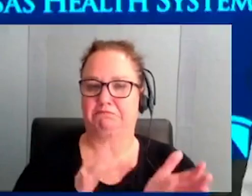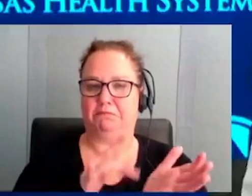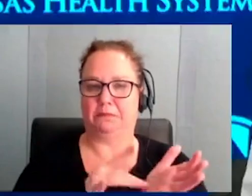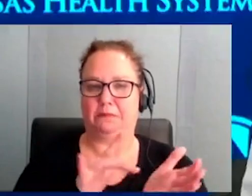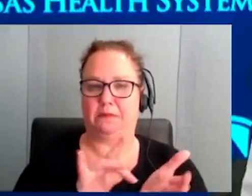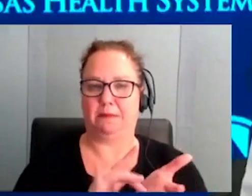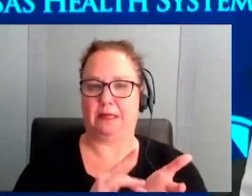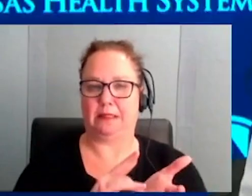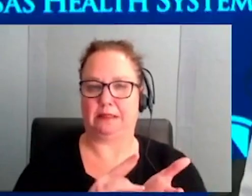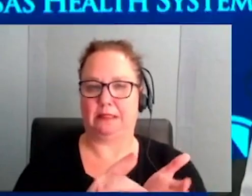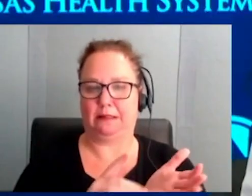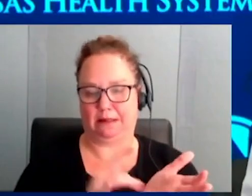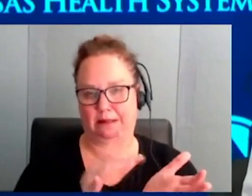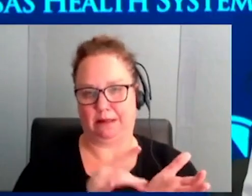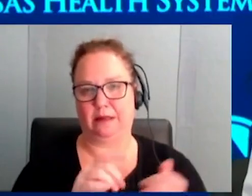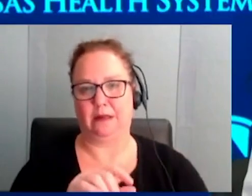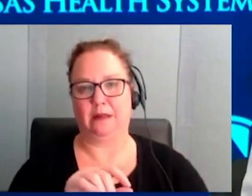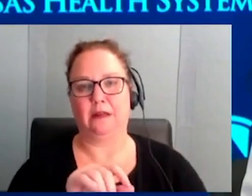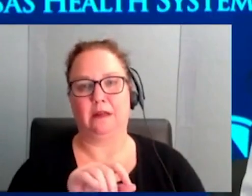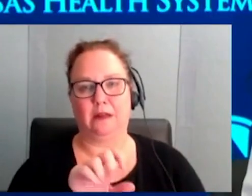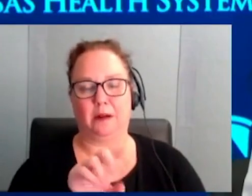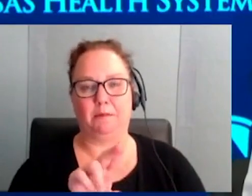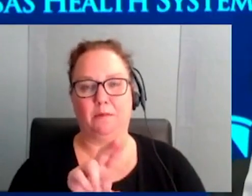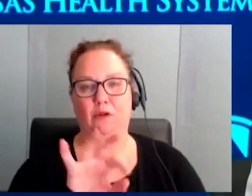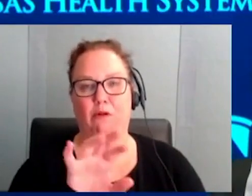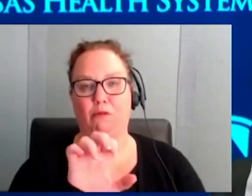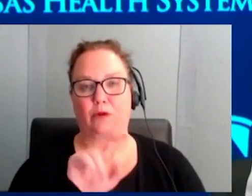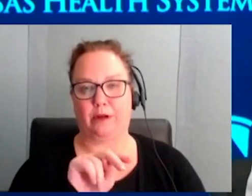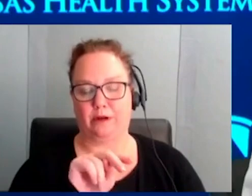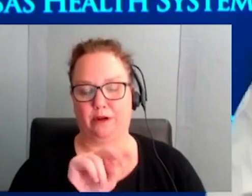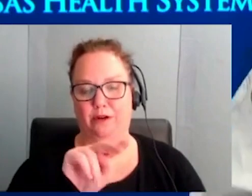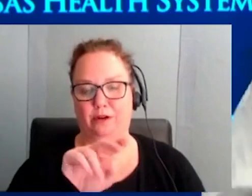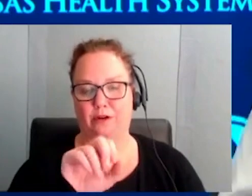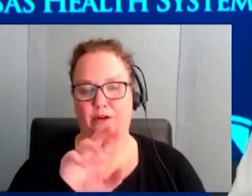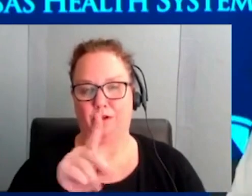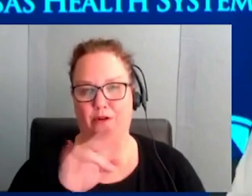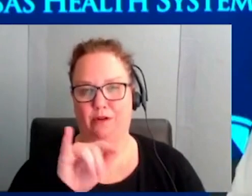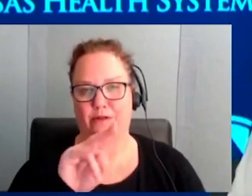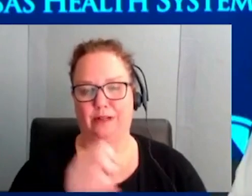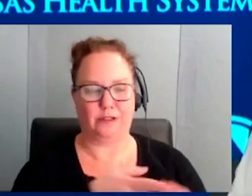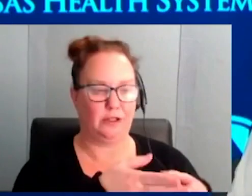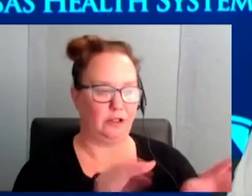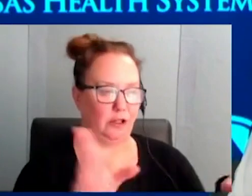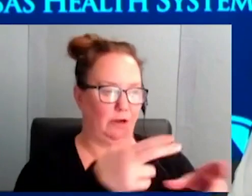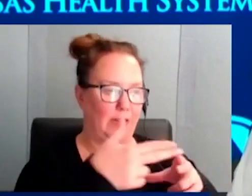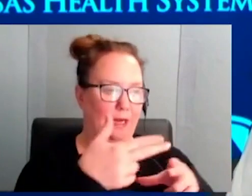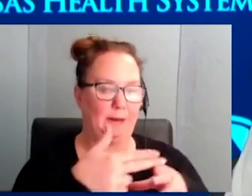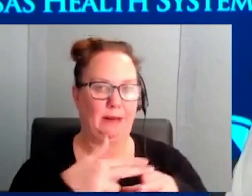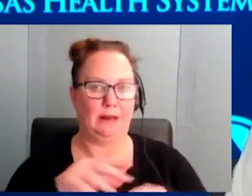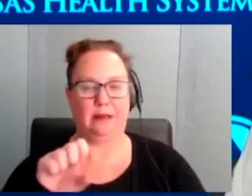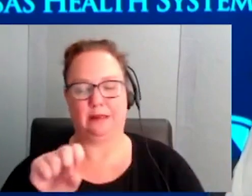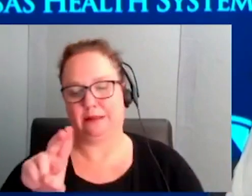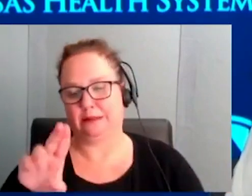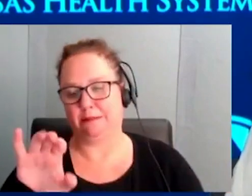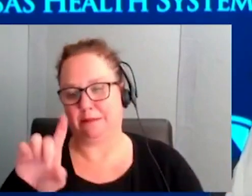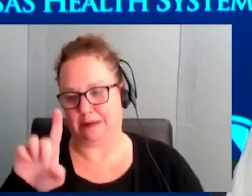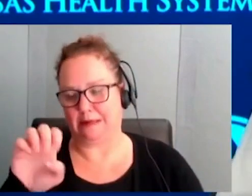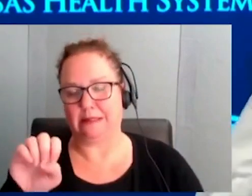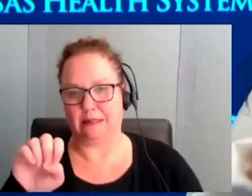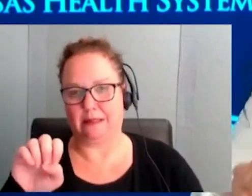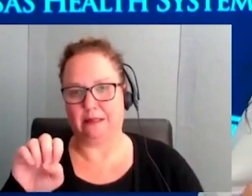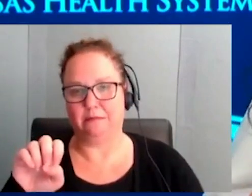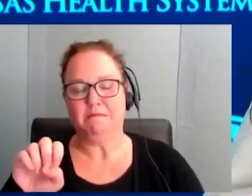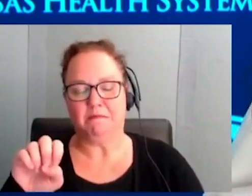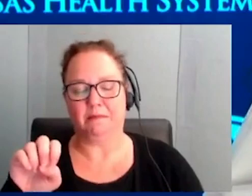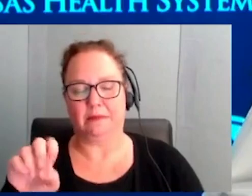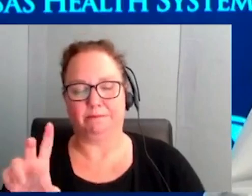So buprenorphine, which is the generic name, and then the trade name is called Suboxone. And then